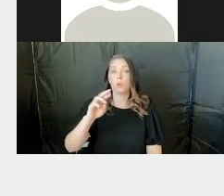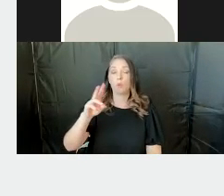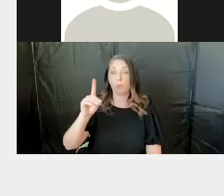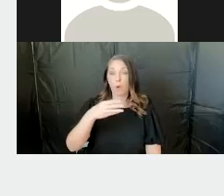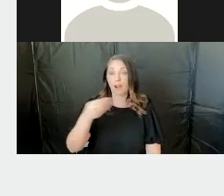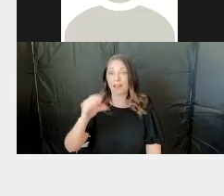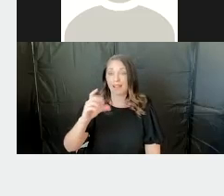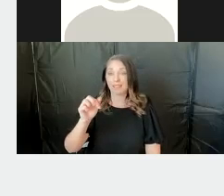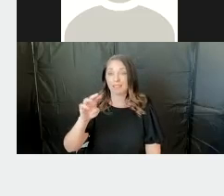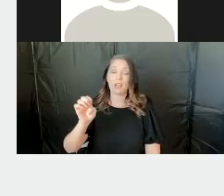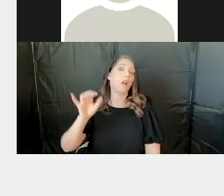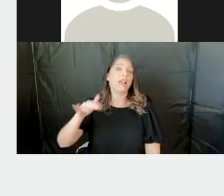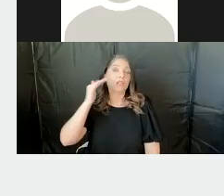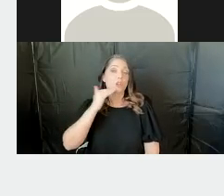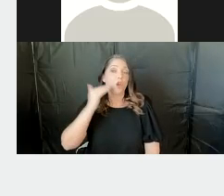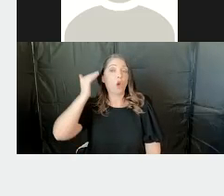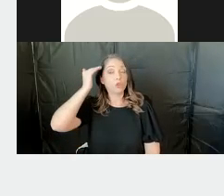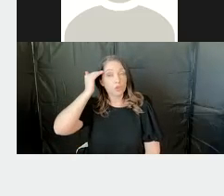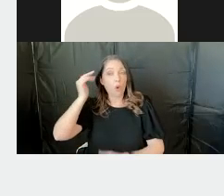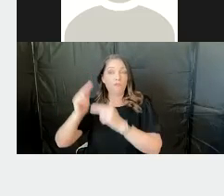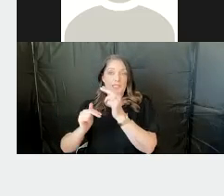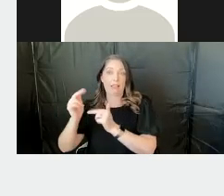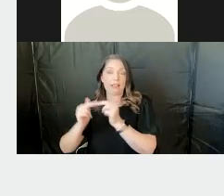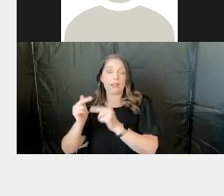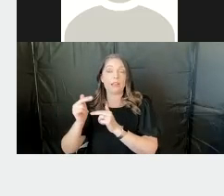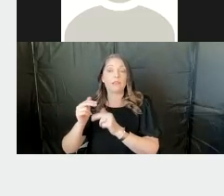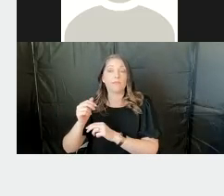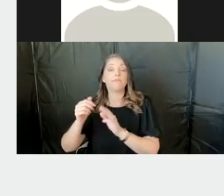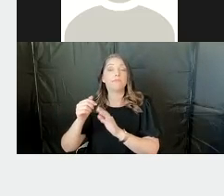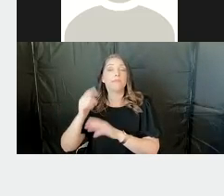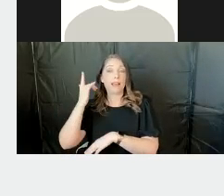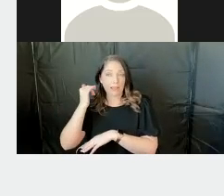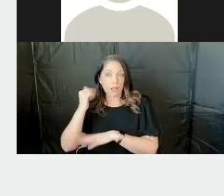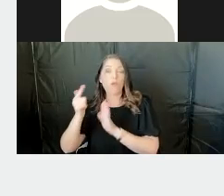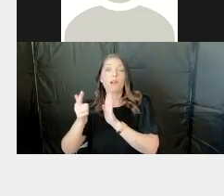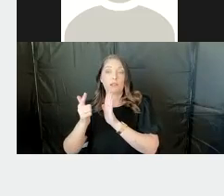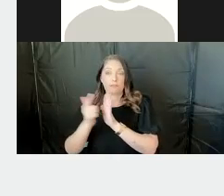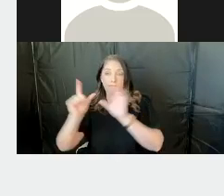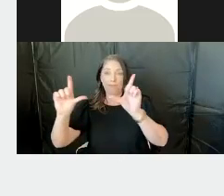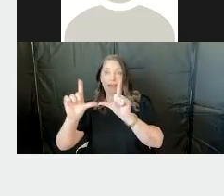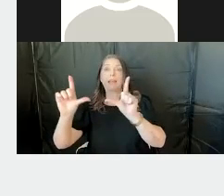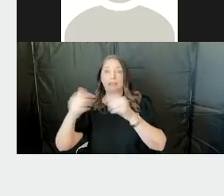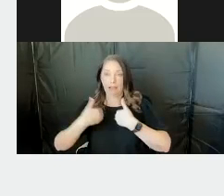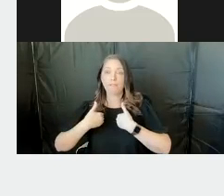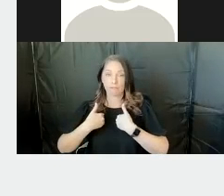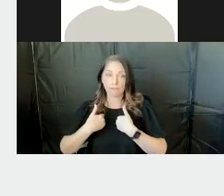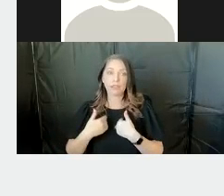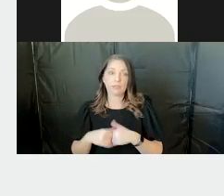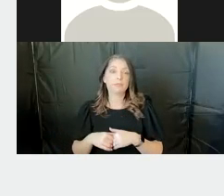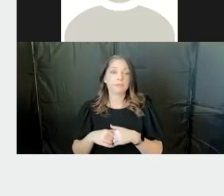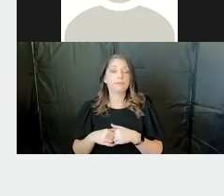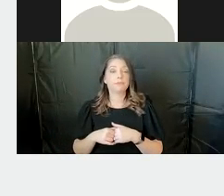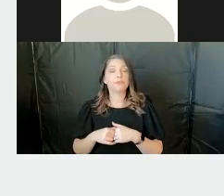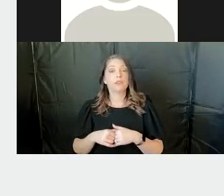care facility licensed by the state of California, Department of Social Services, Community Care Licensing.